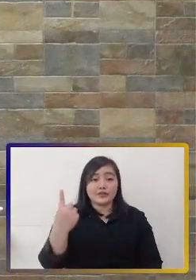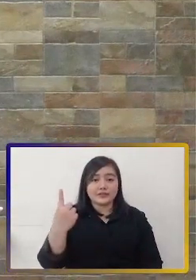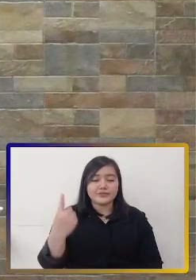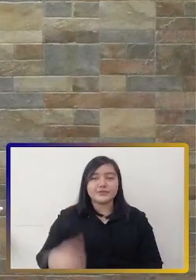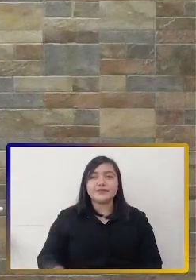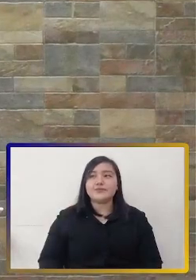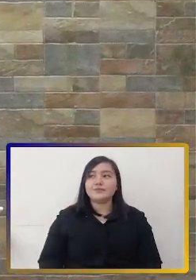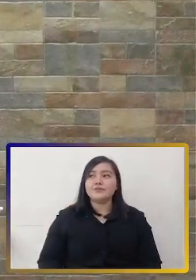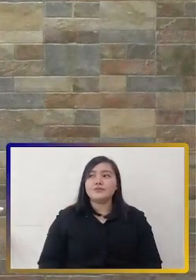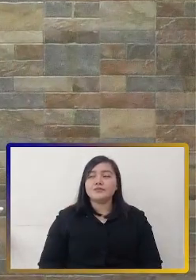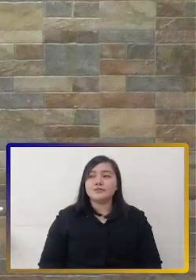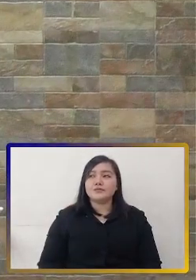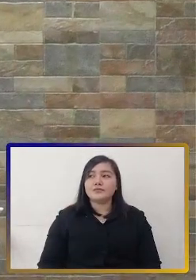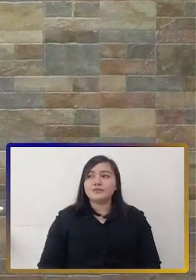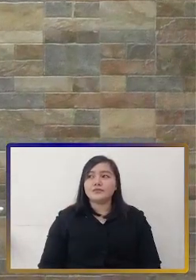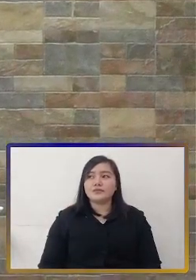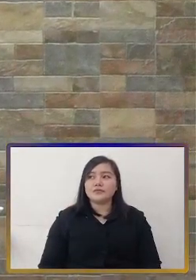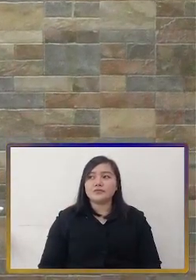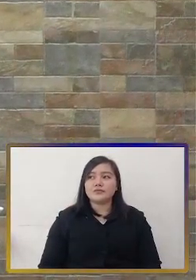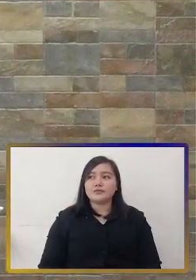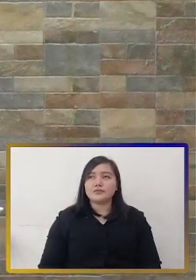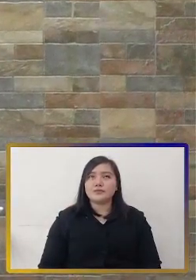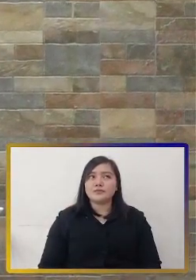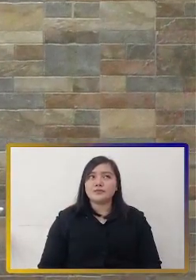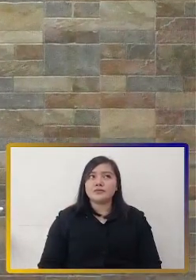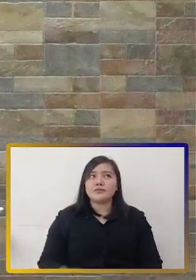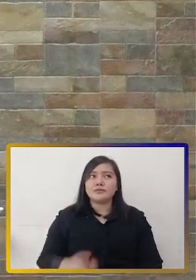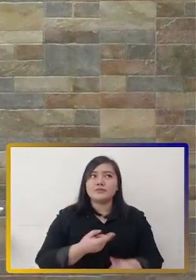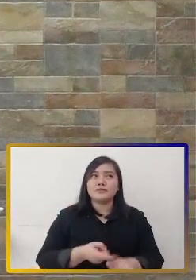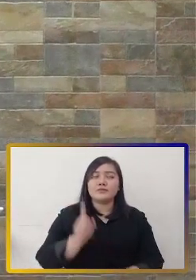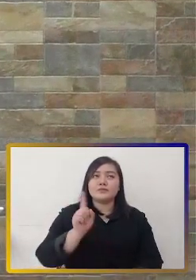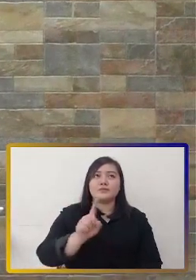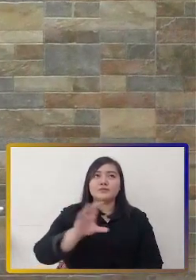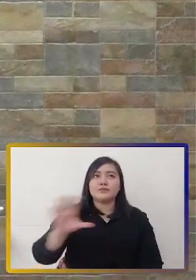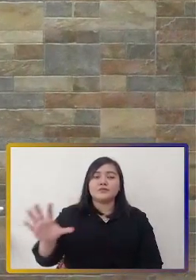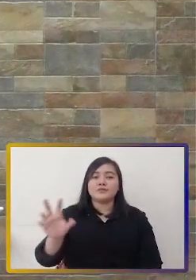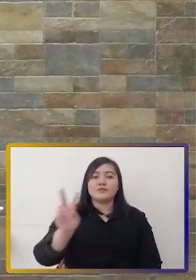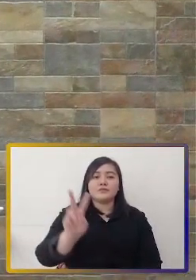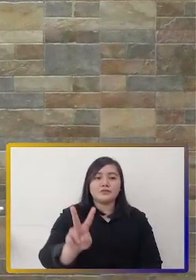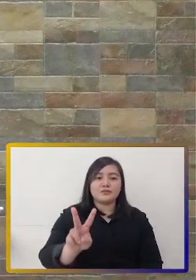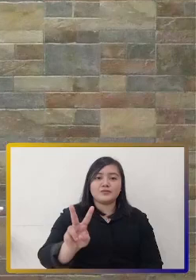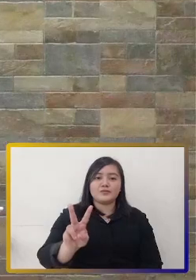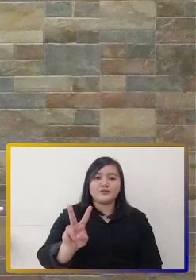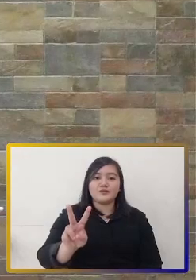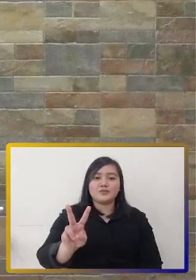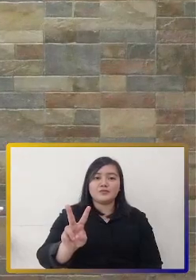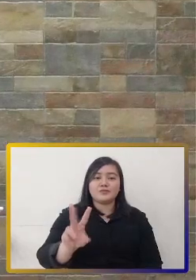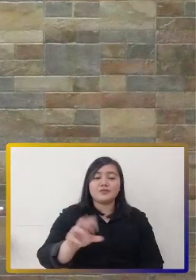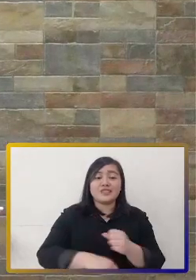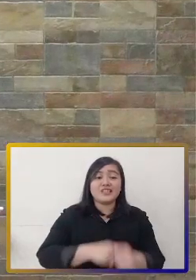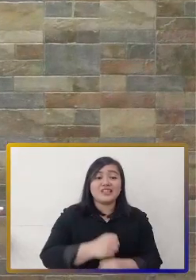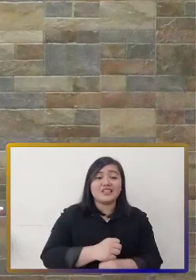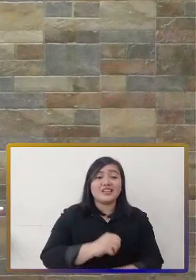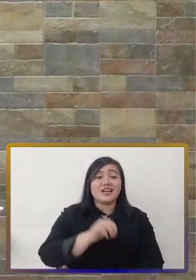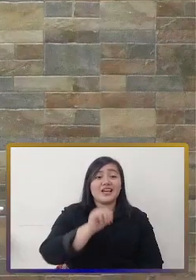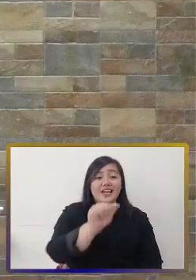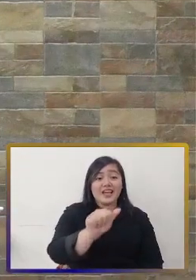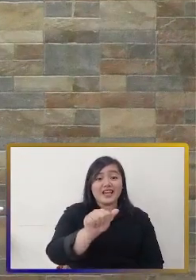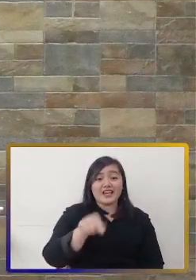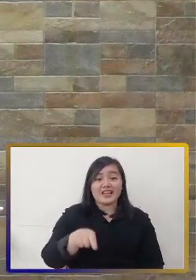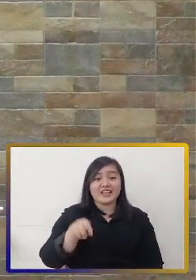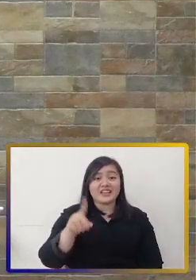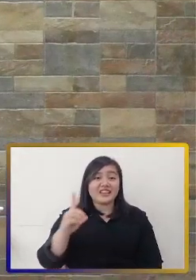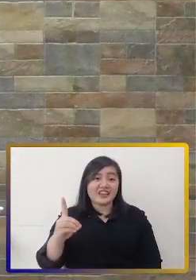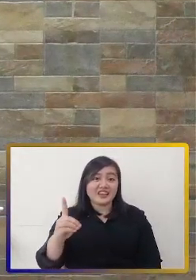ay dating to 102 AD. As far as the history is concerned, the historians is concerned, sa